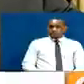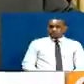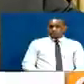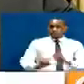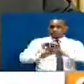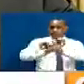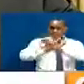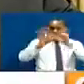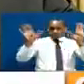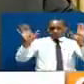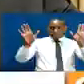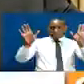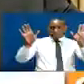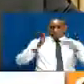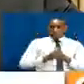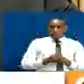very categorically,